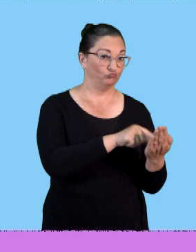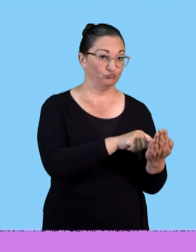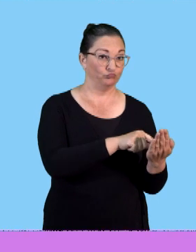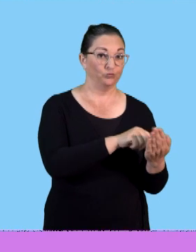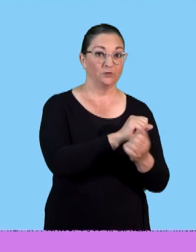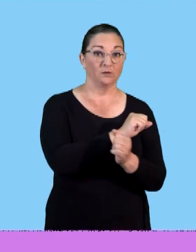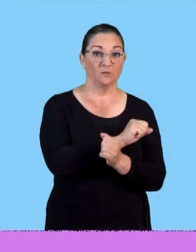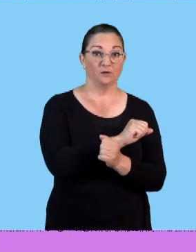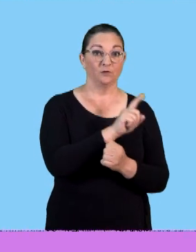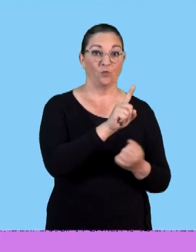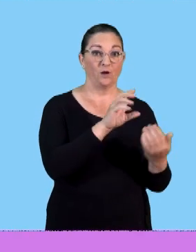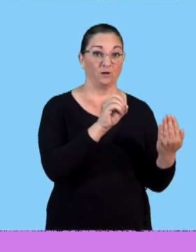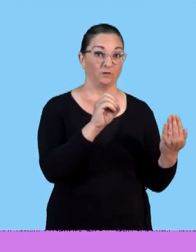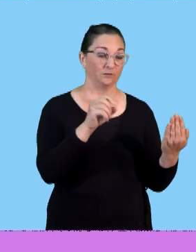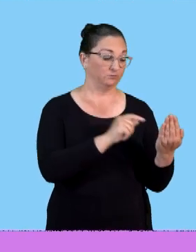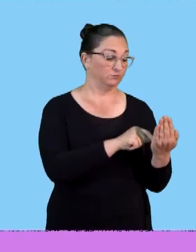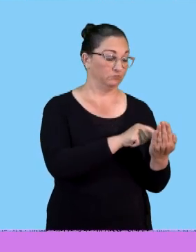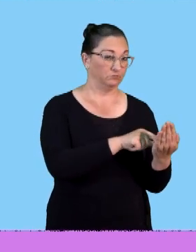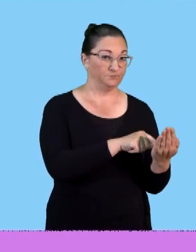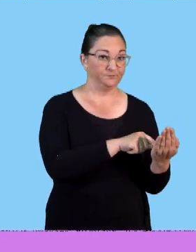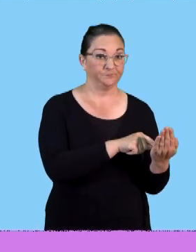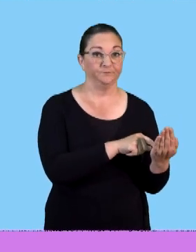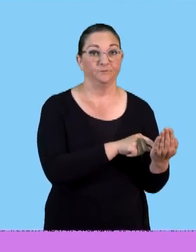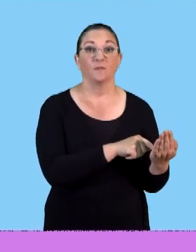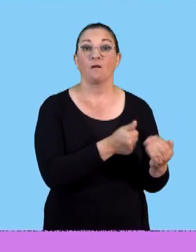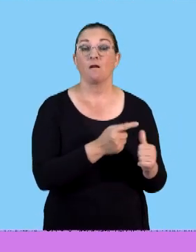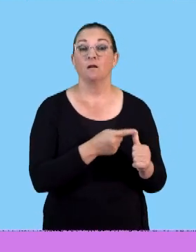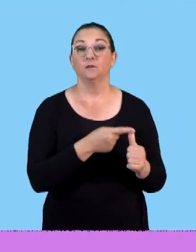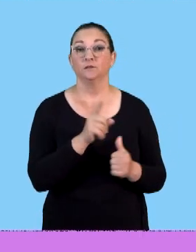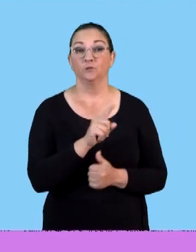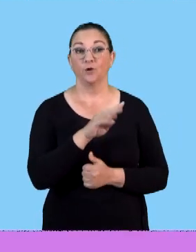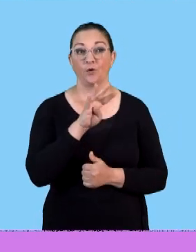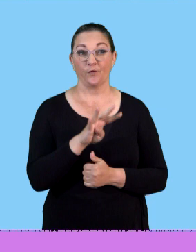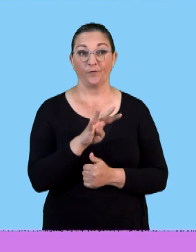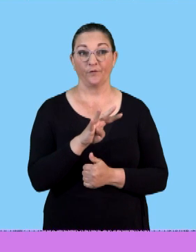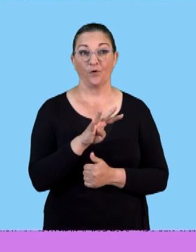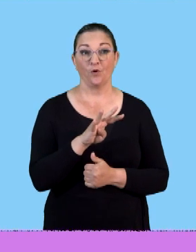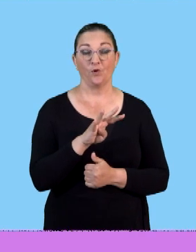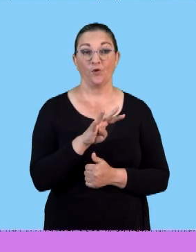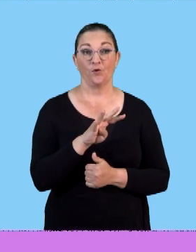4,309,2 multiplied by 1,000. So that will give us